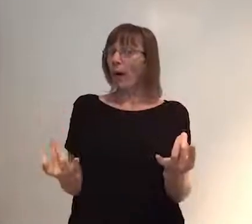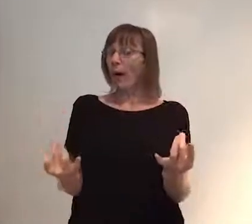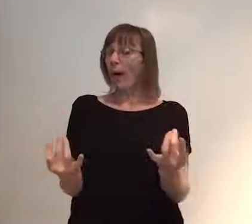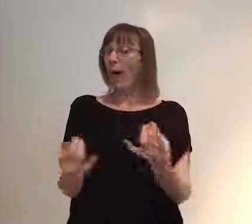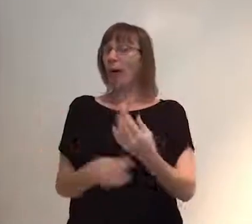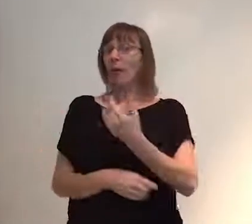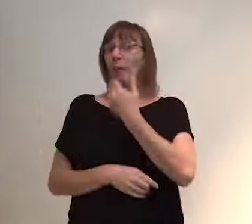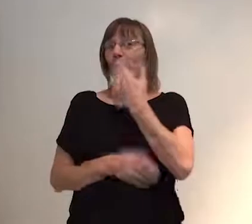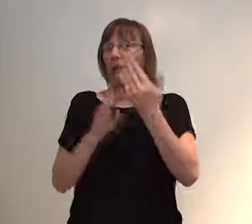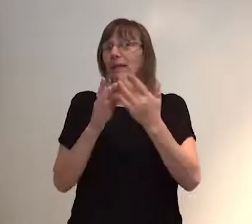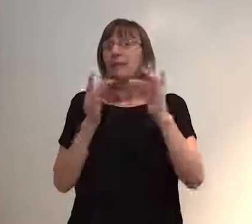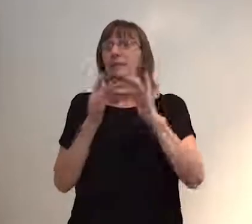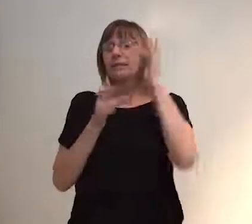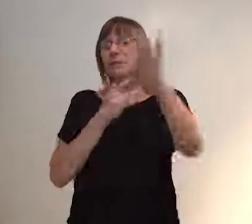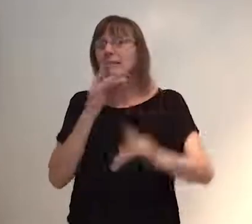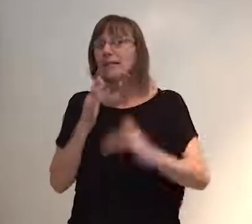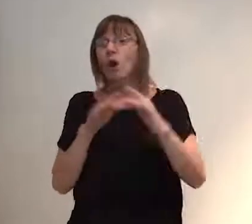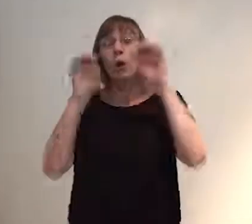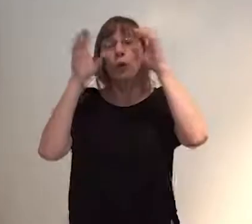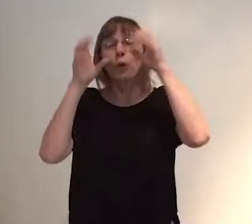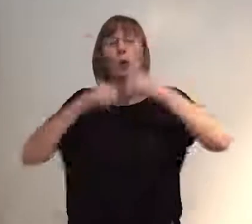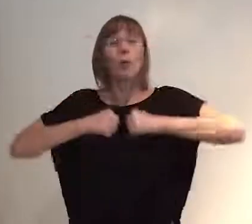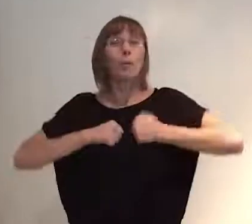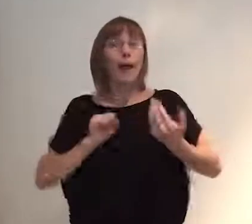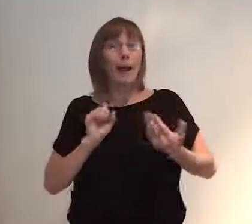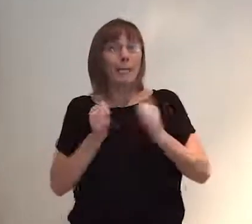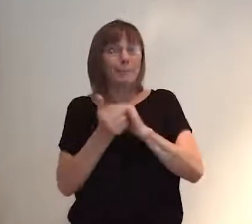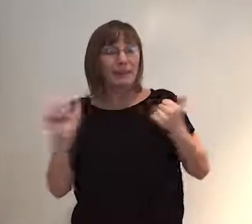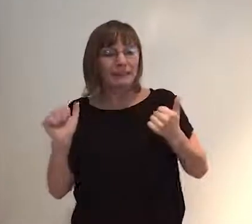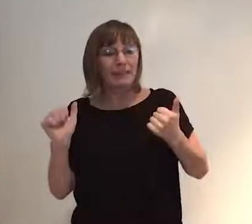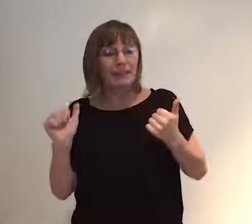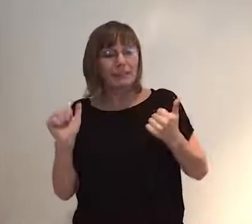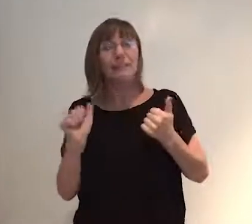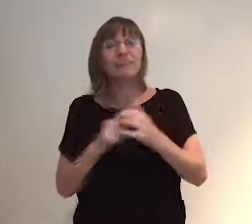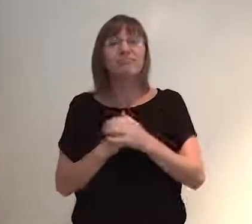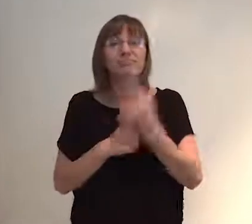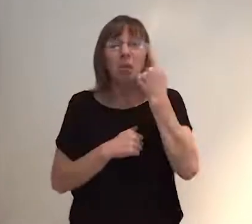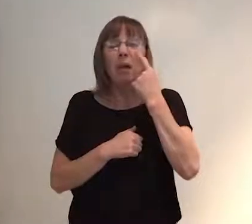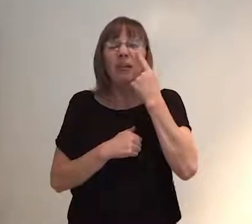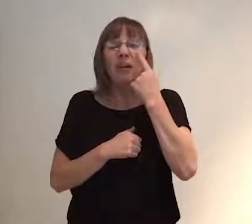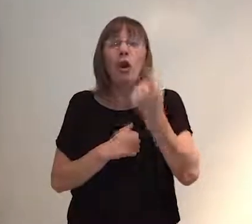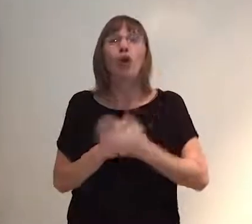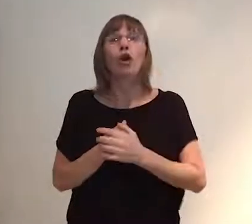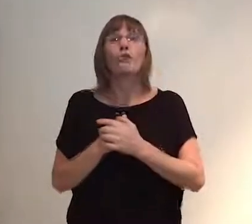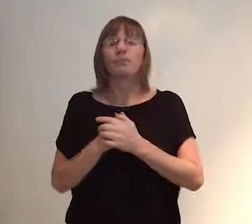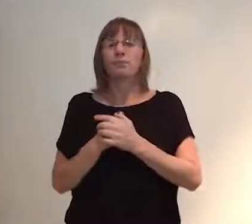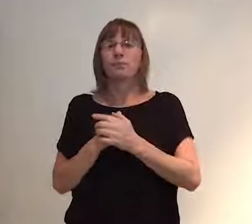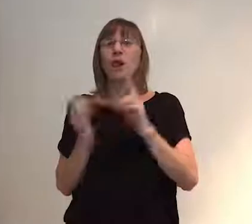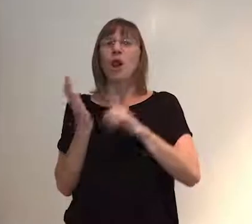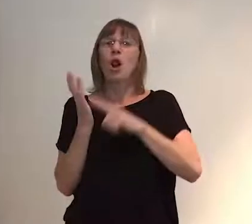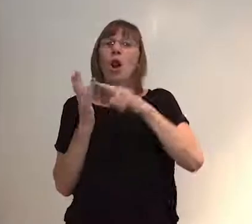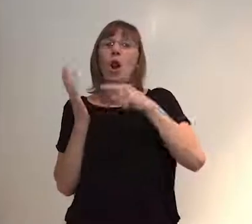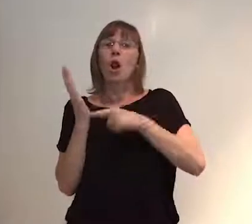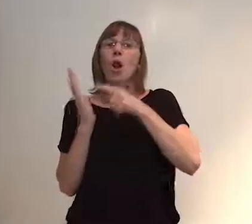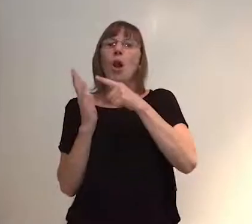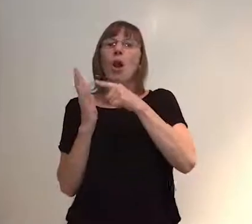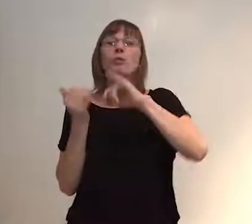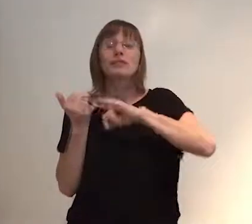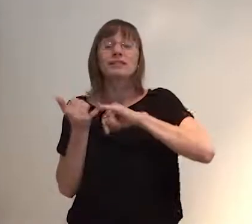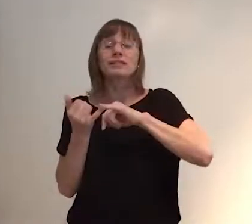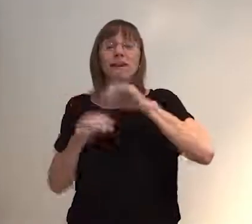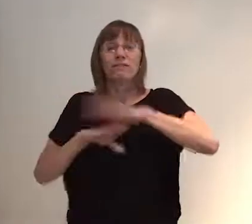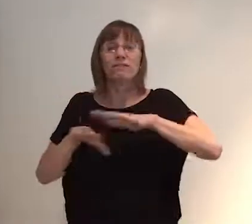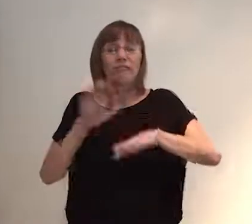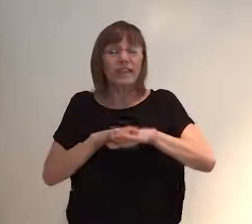at all, please go to Google my business, At Her Lotus Feet, and Instagram,